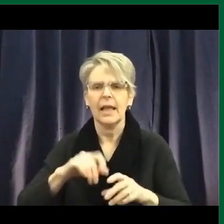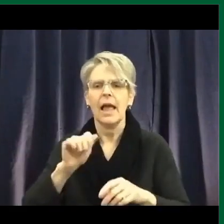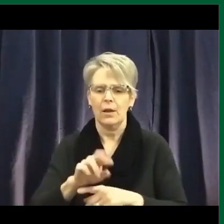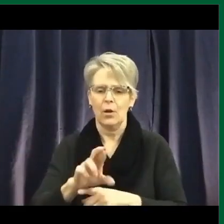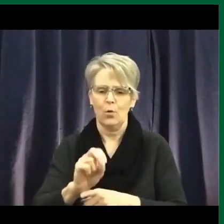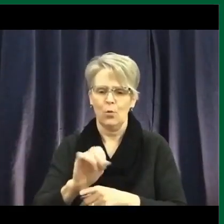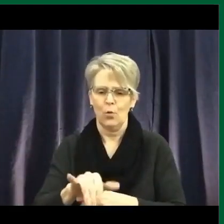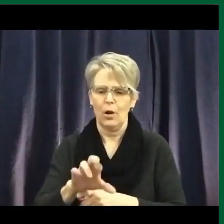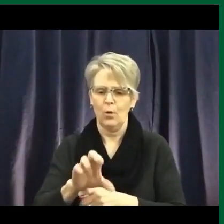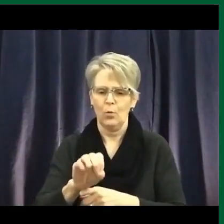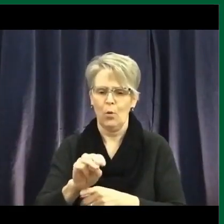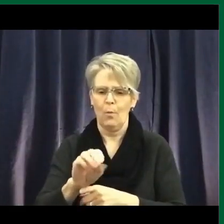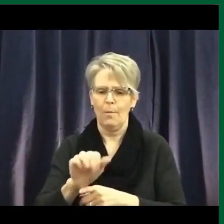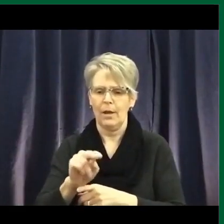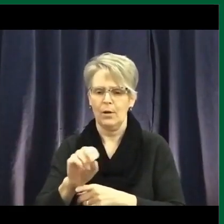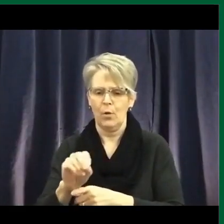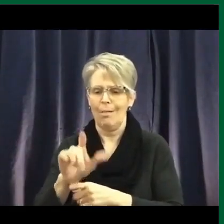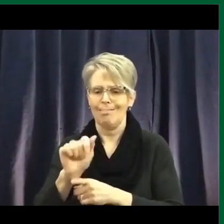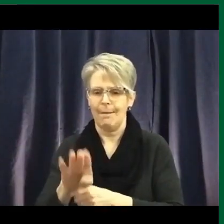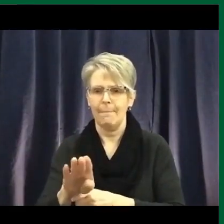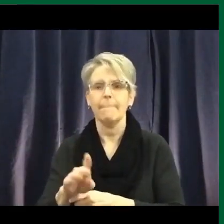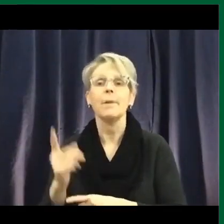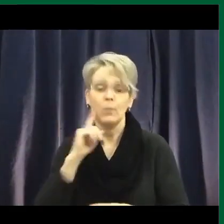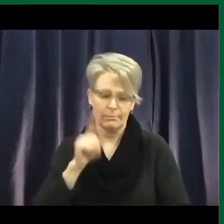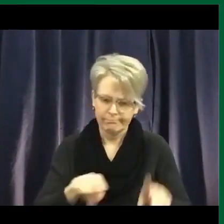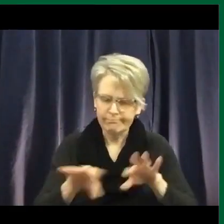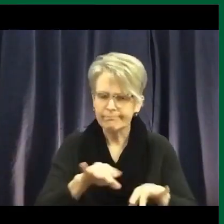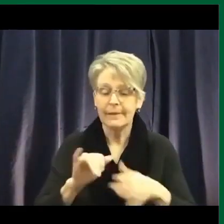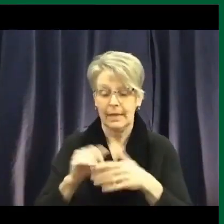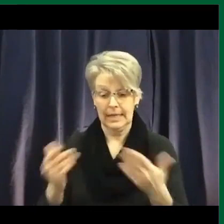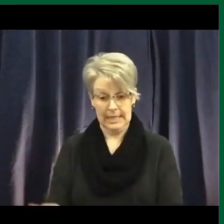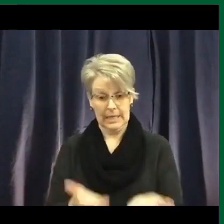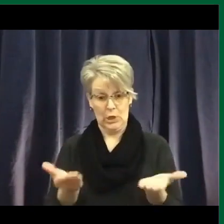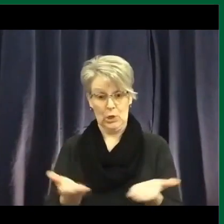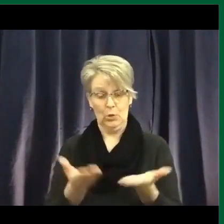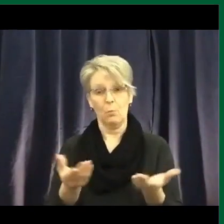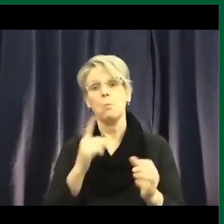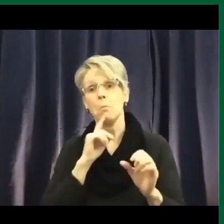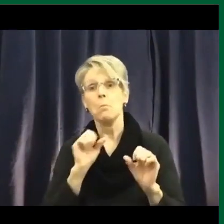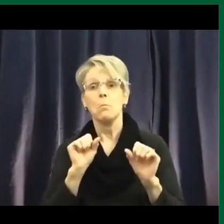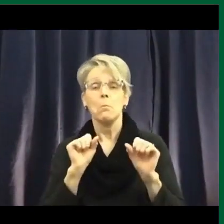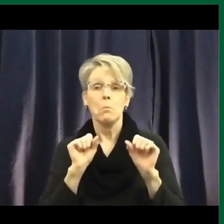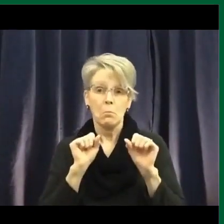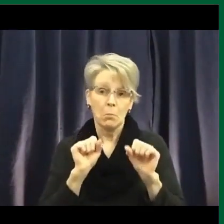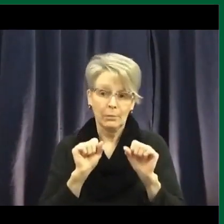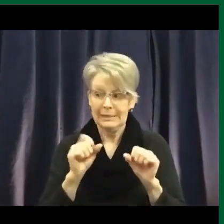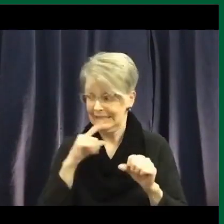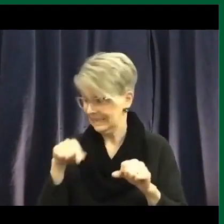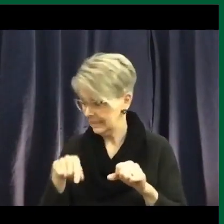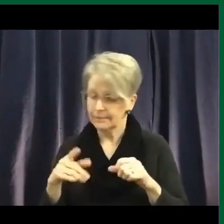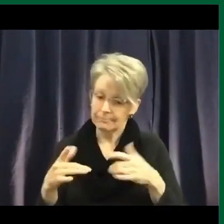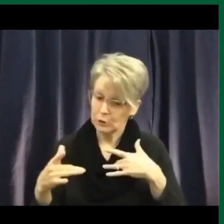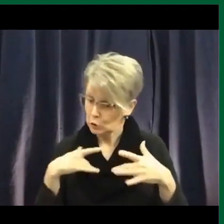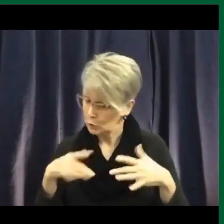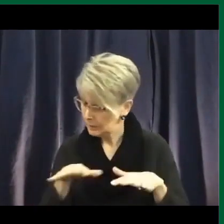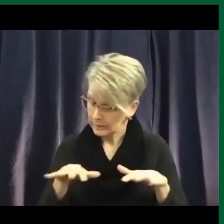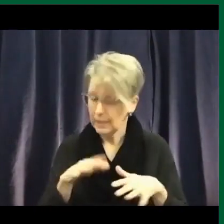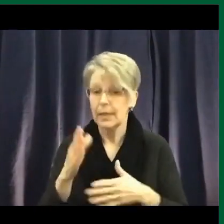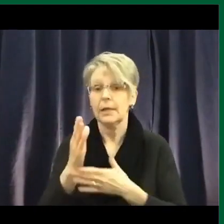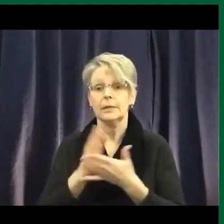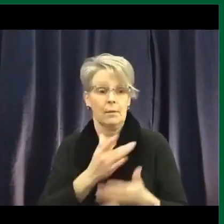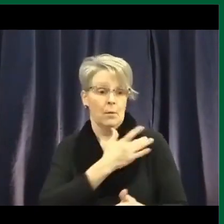what percentage of total samples, at least those coming here, are potentially variants of concern. And as we said, some provinces